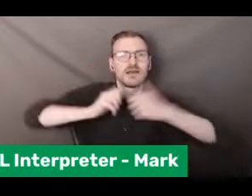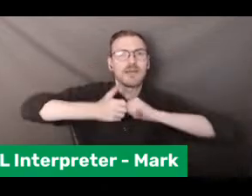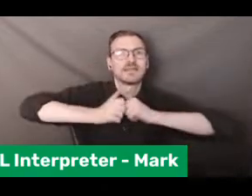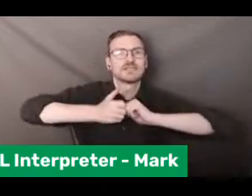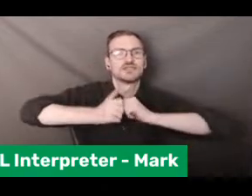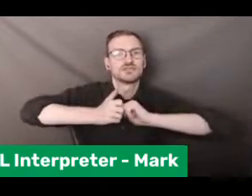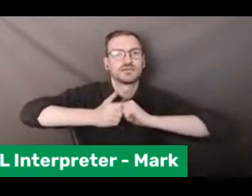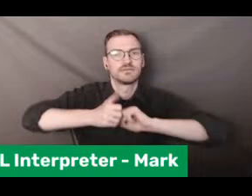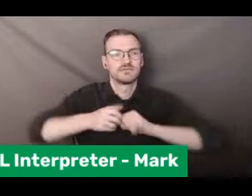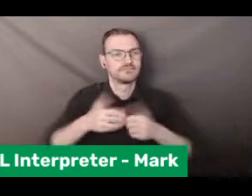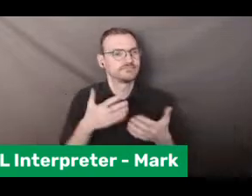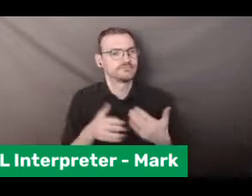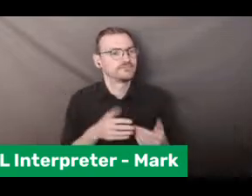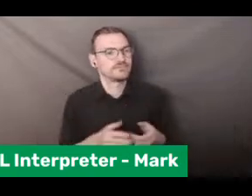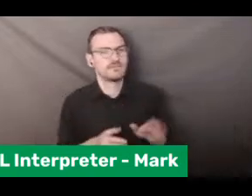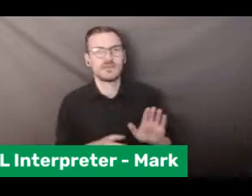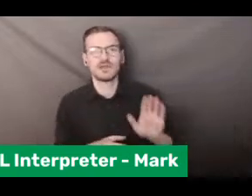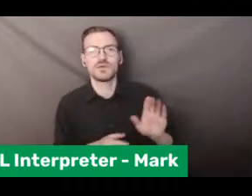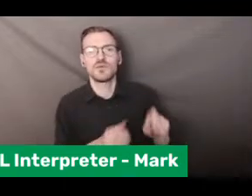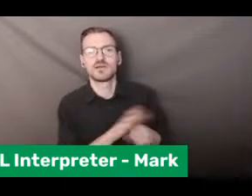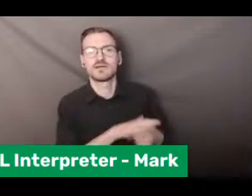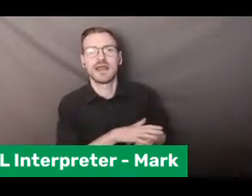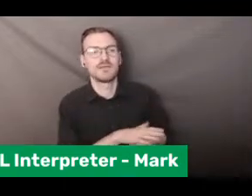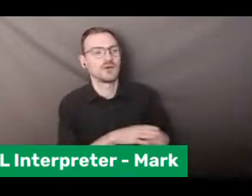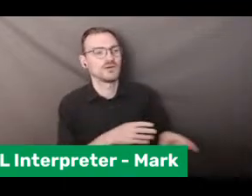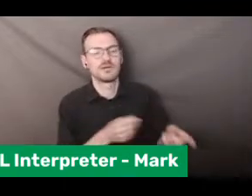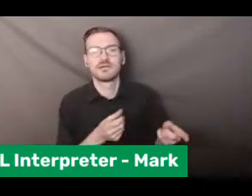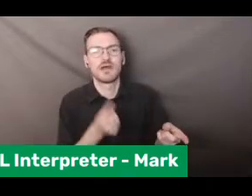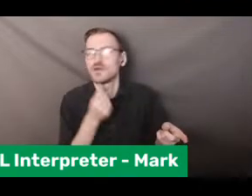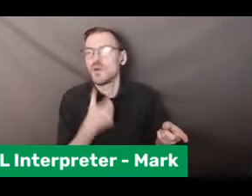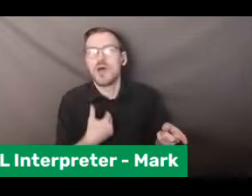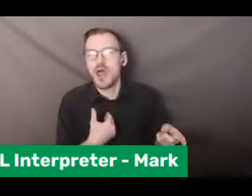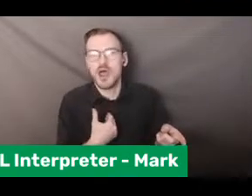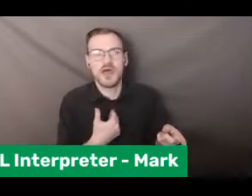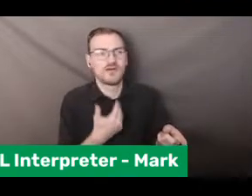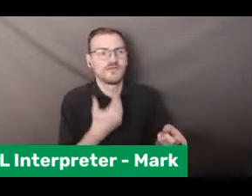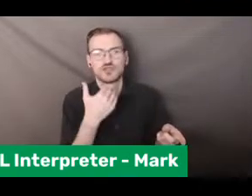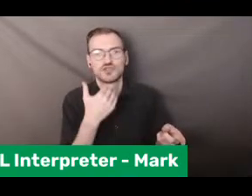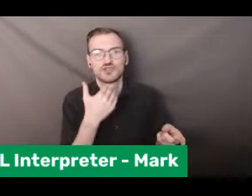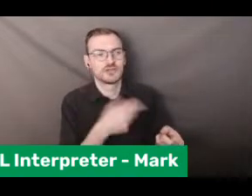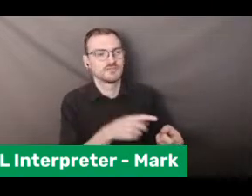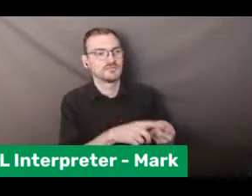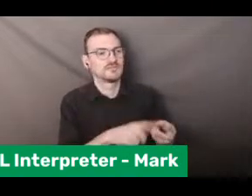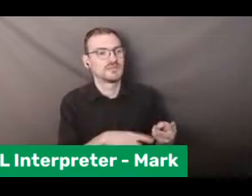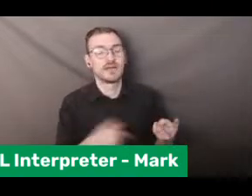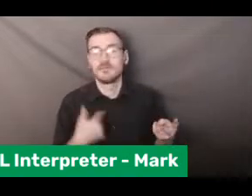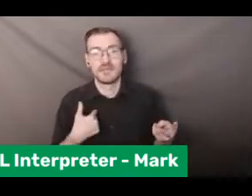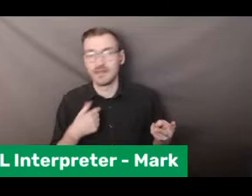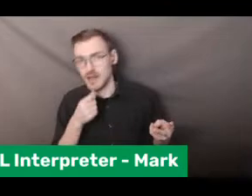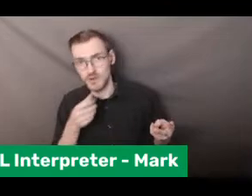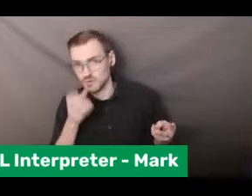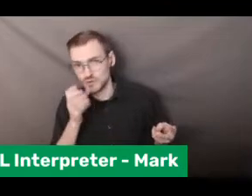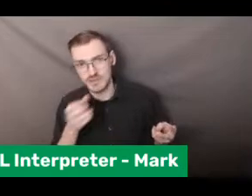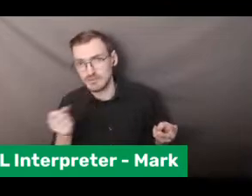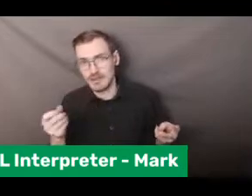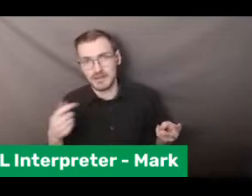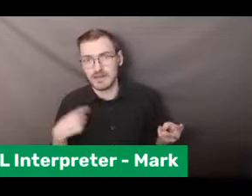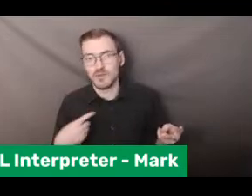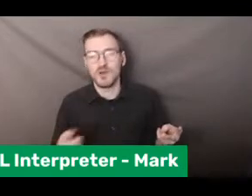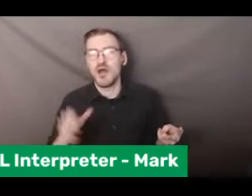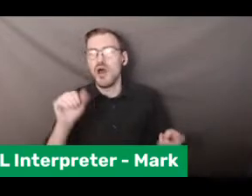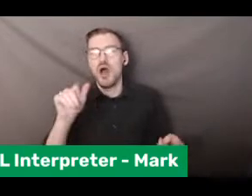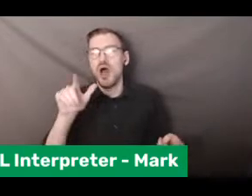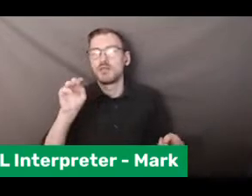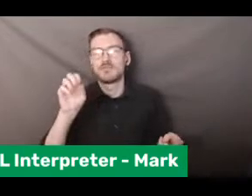if your neighbor doesn't have sugar. I don't drink milk anymore. Or if they don't have almond milk, or if you're on oat